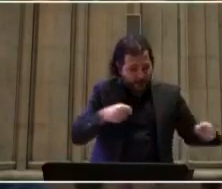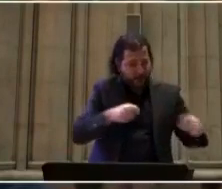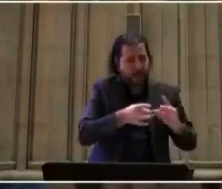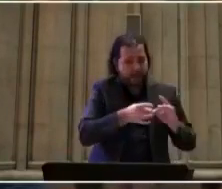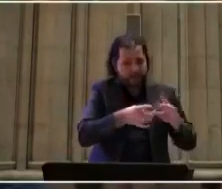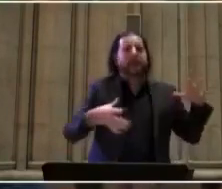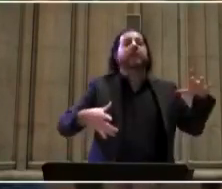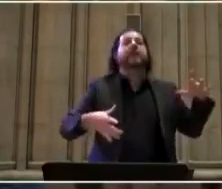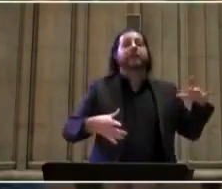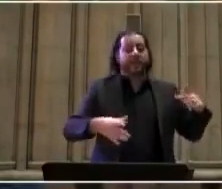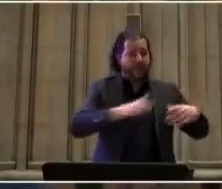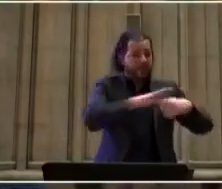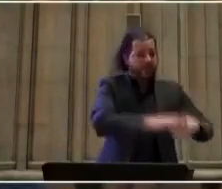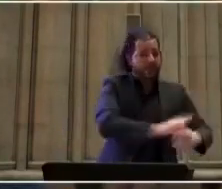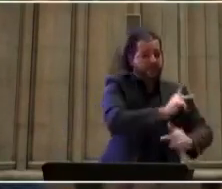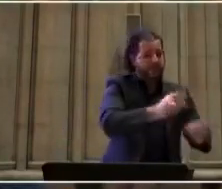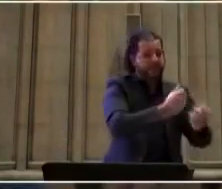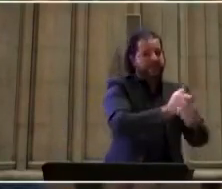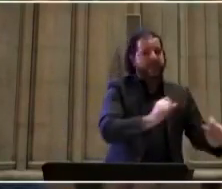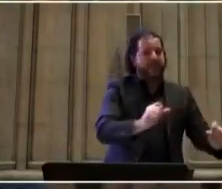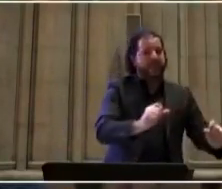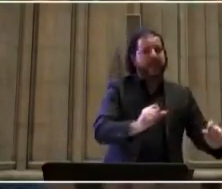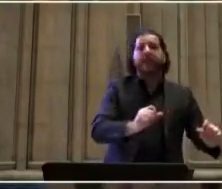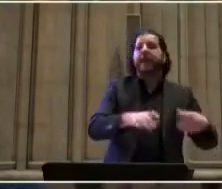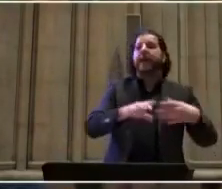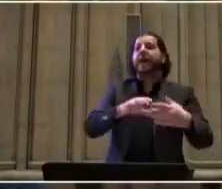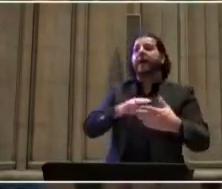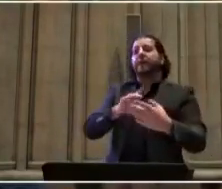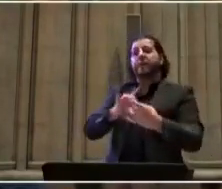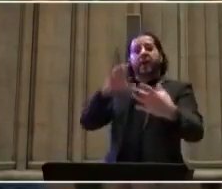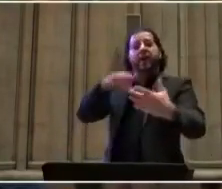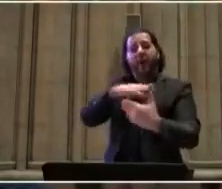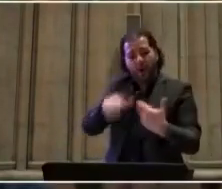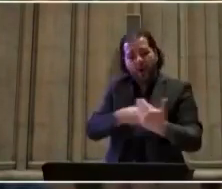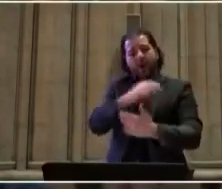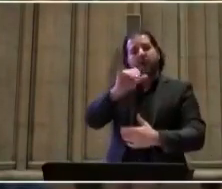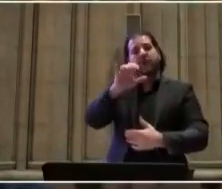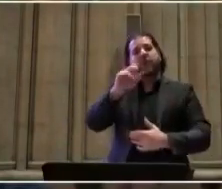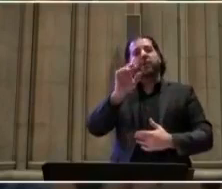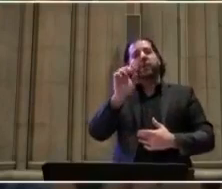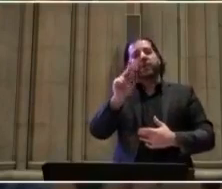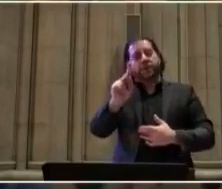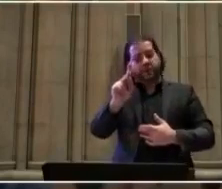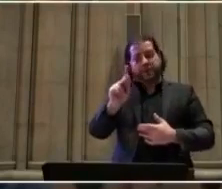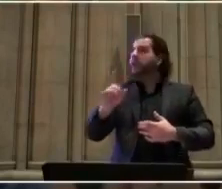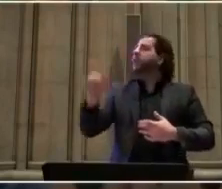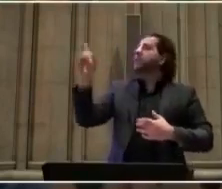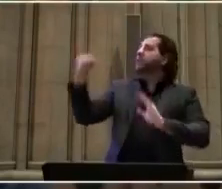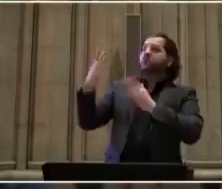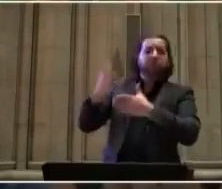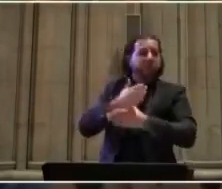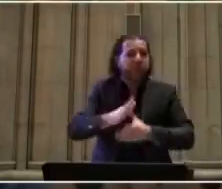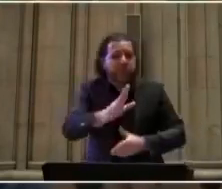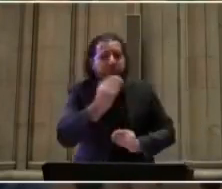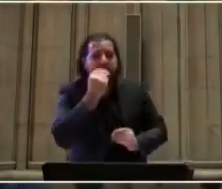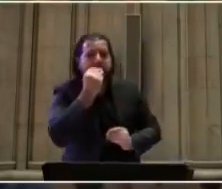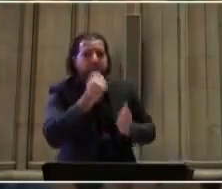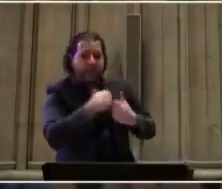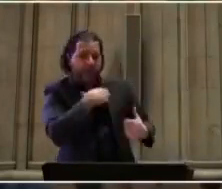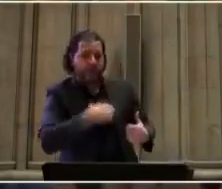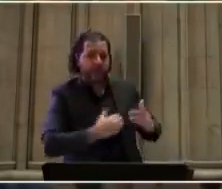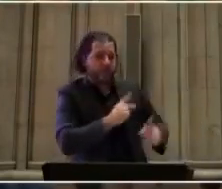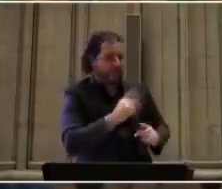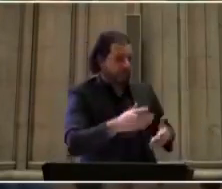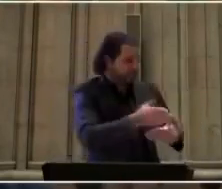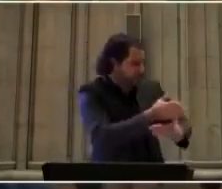set the oppressed free and break every yoke? Is it not to share your food with the hungry,